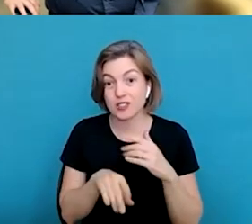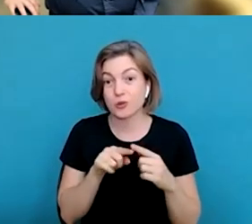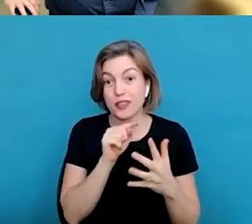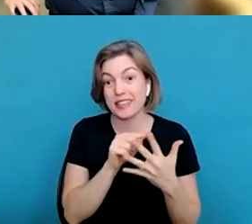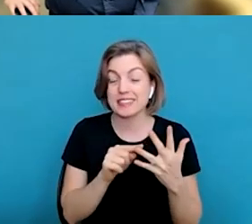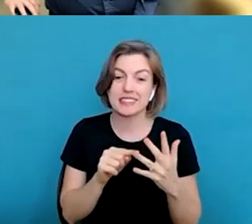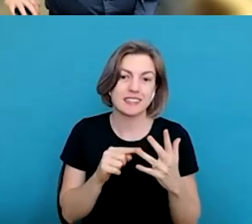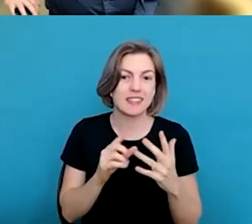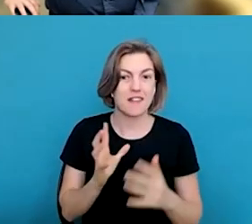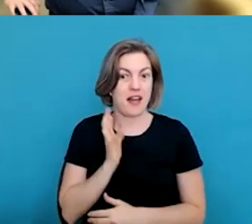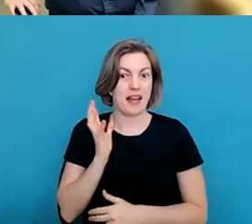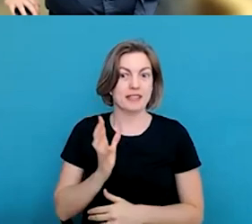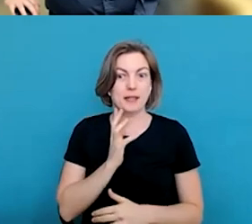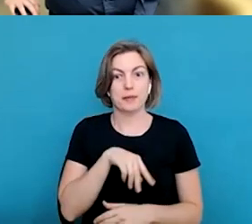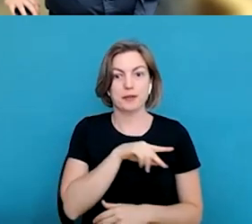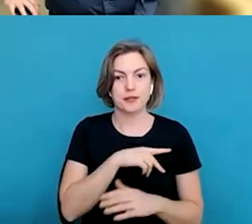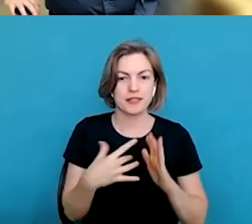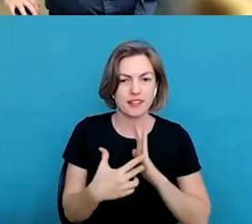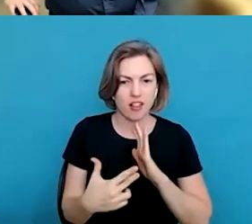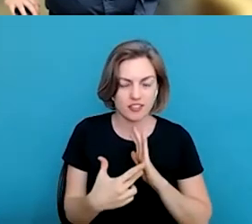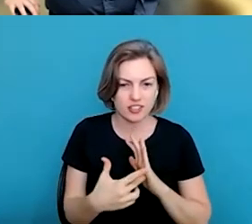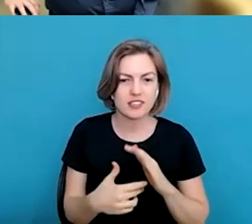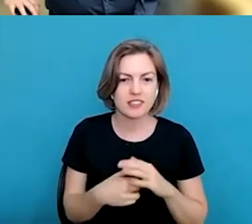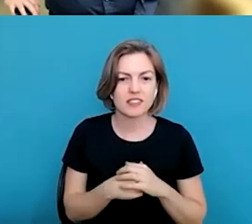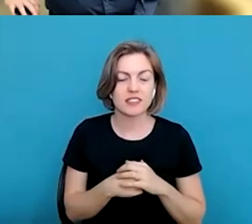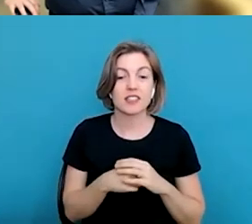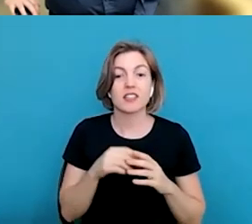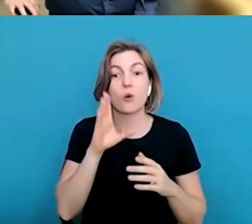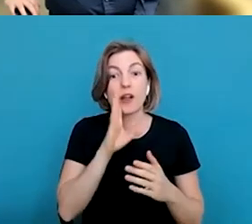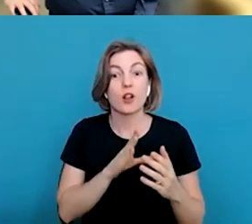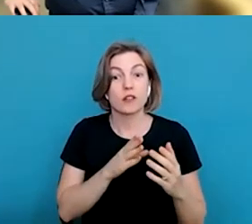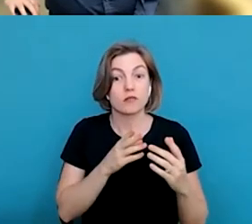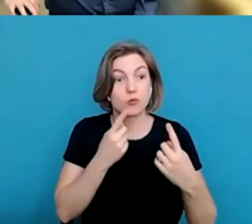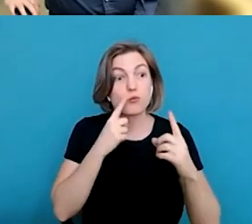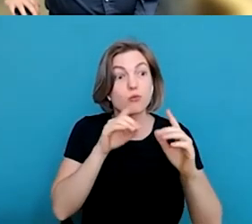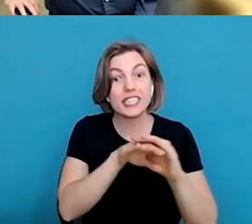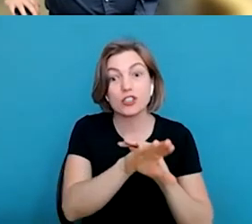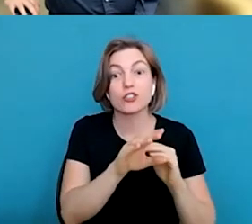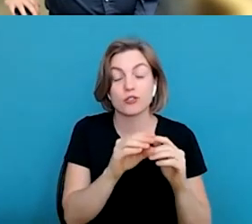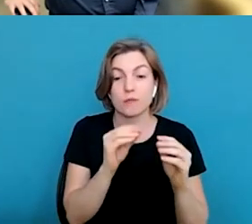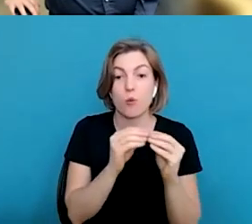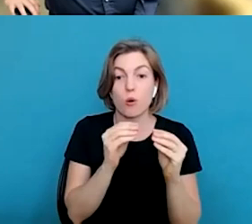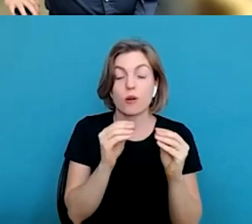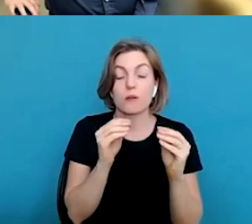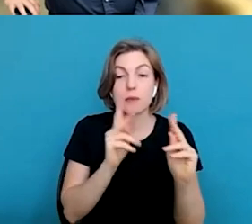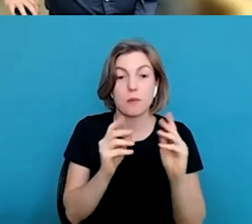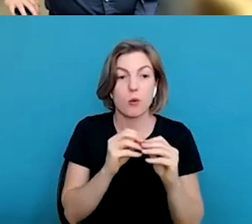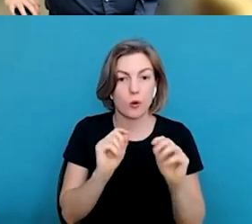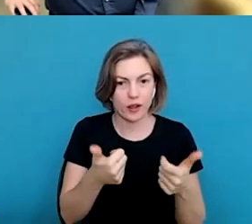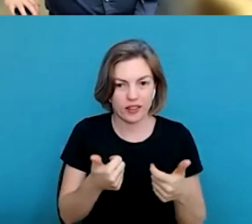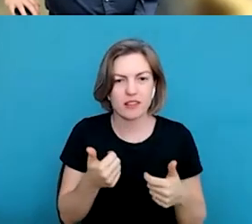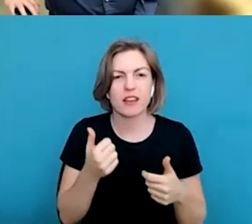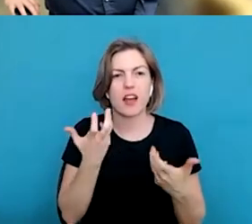fancy personal technologies, and we'll reach more people more quickly by doing things at source. So I wouldn't want to give